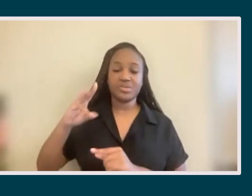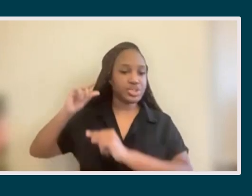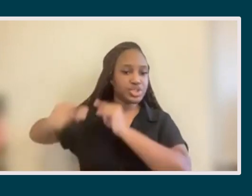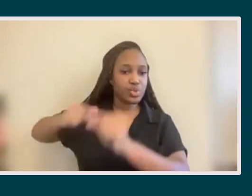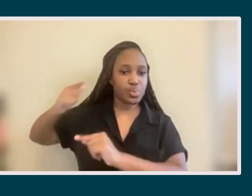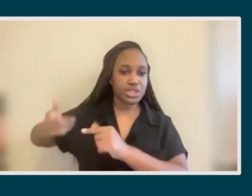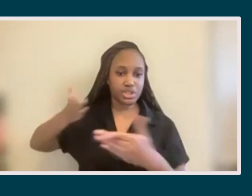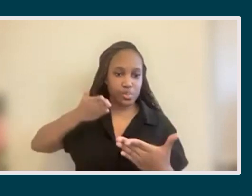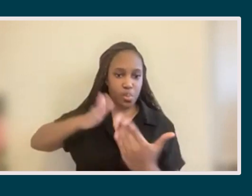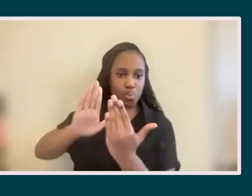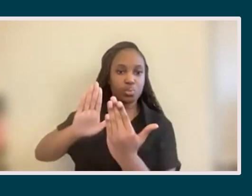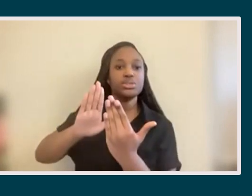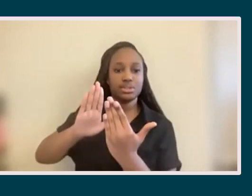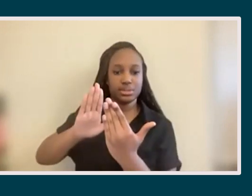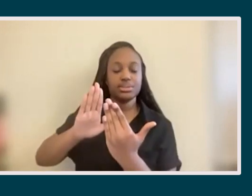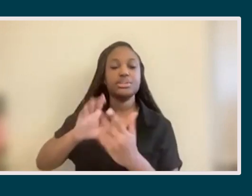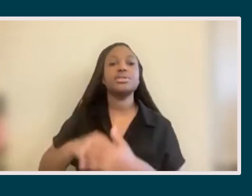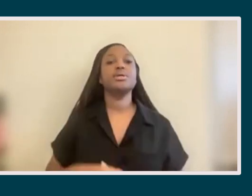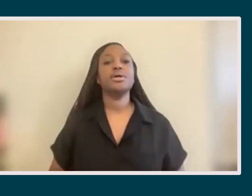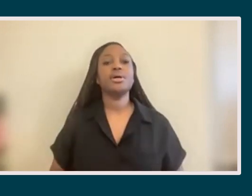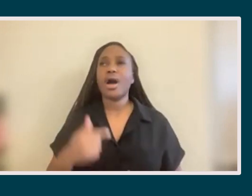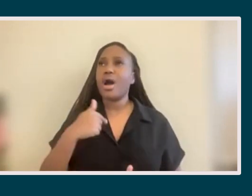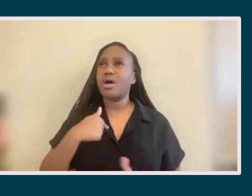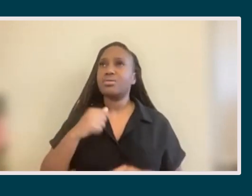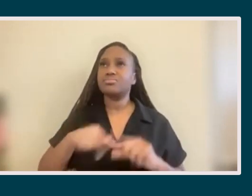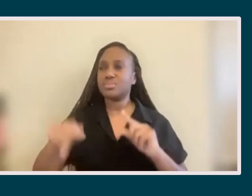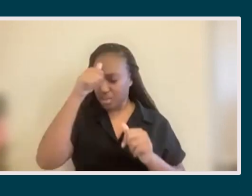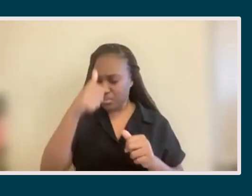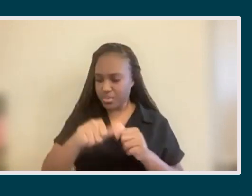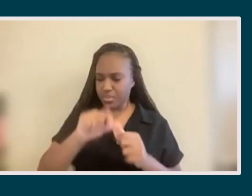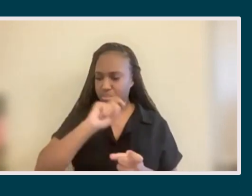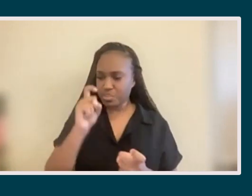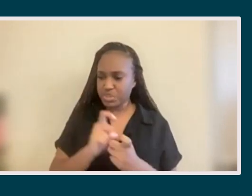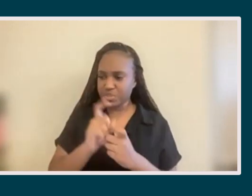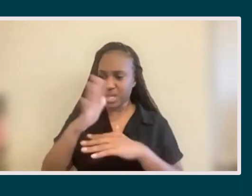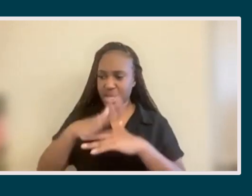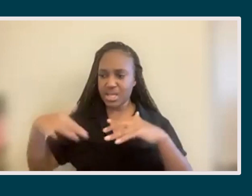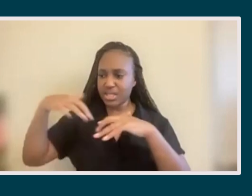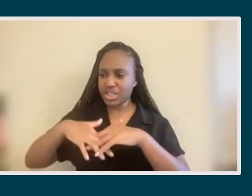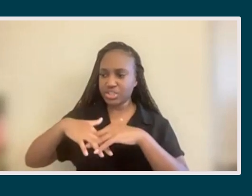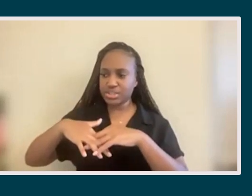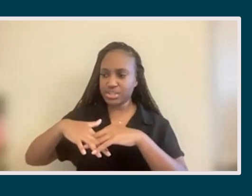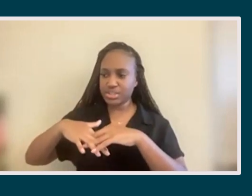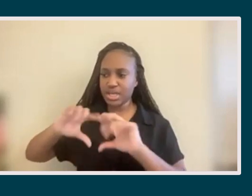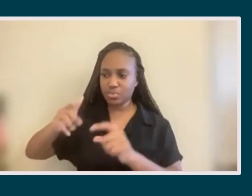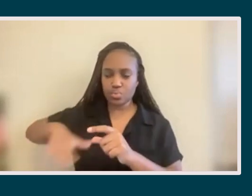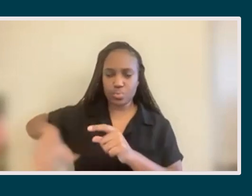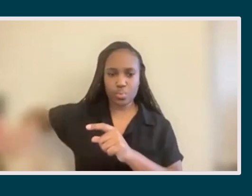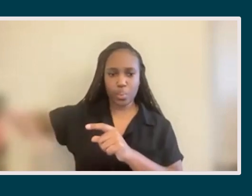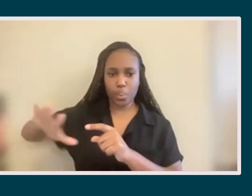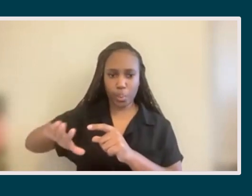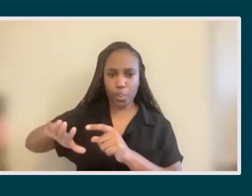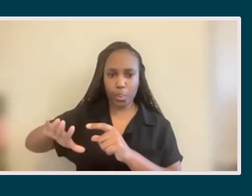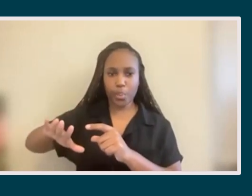principle. I'm not remembering which specific Indigenous tribe this is accredited to. I think it's a number